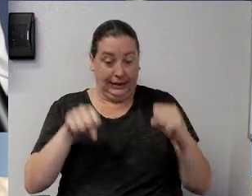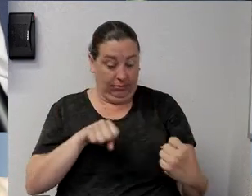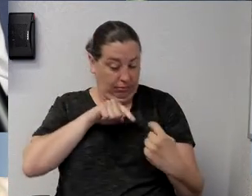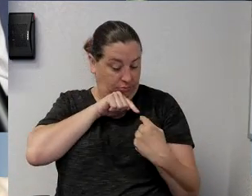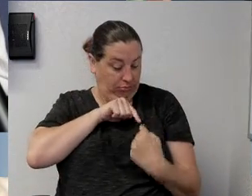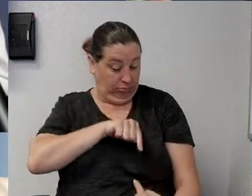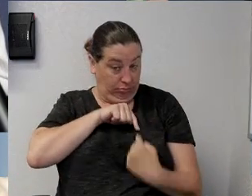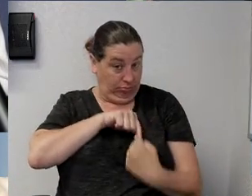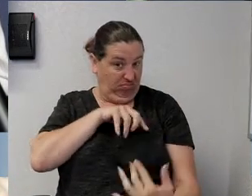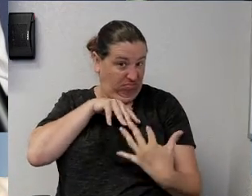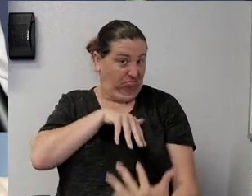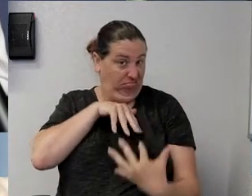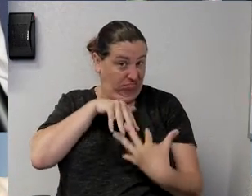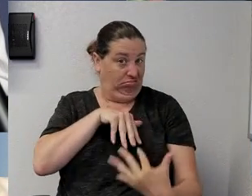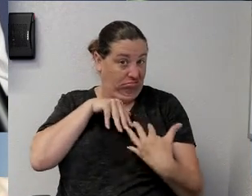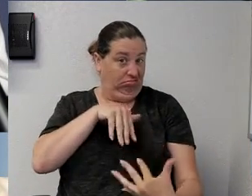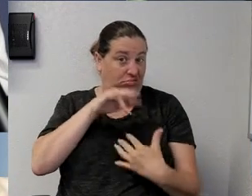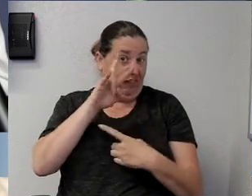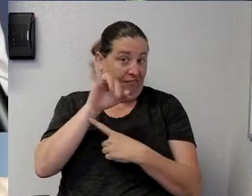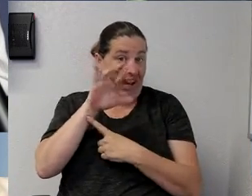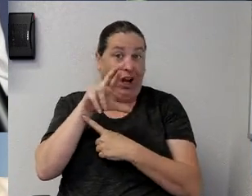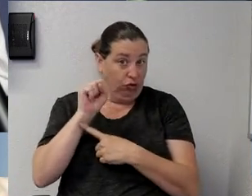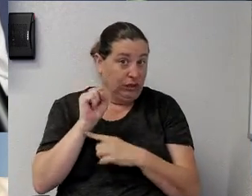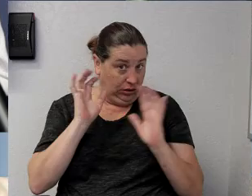battles a virus,